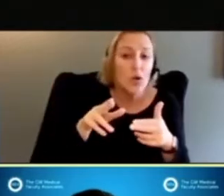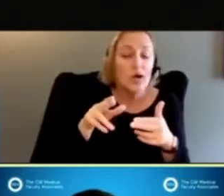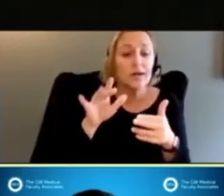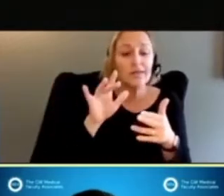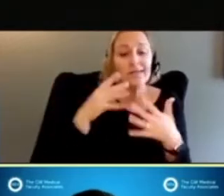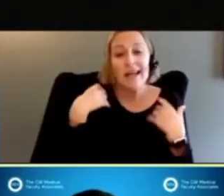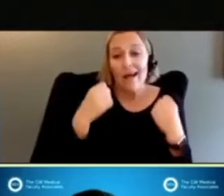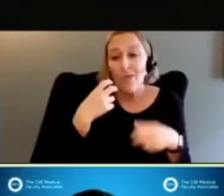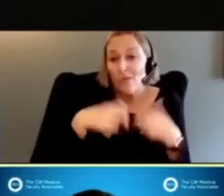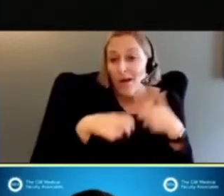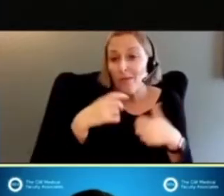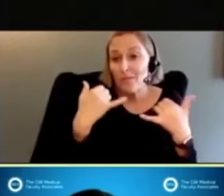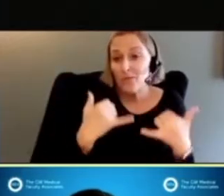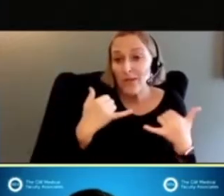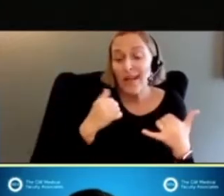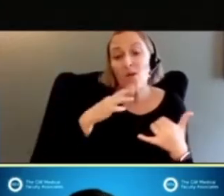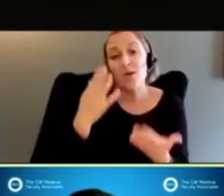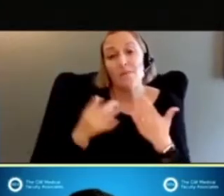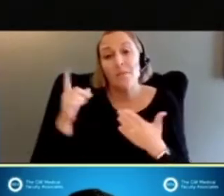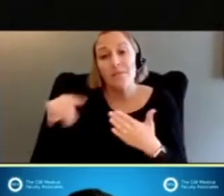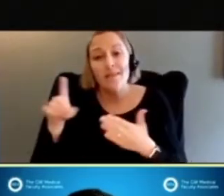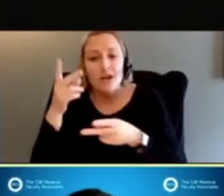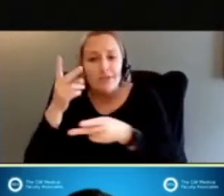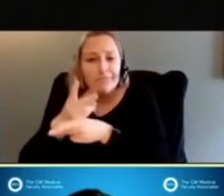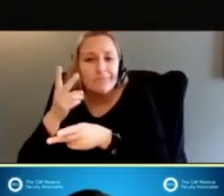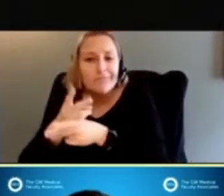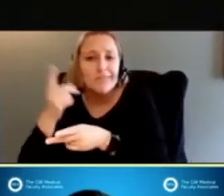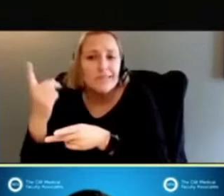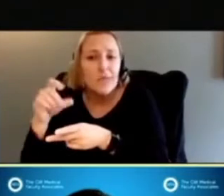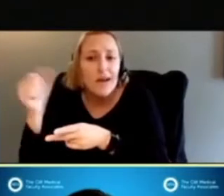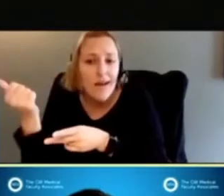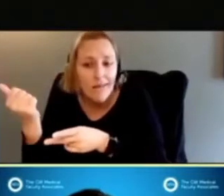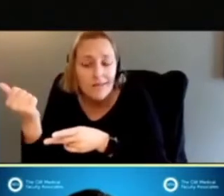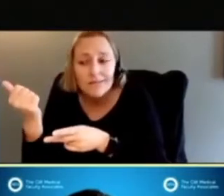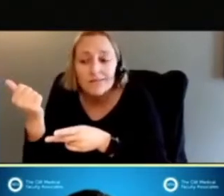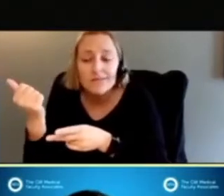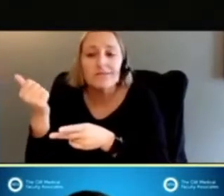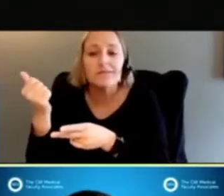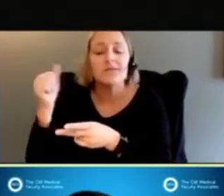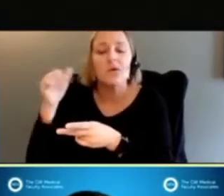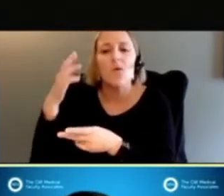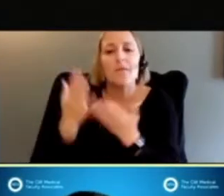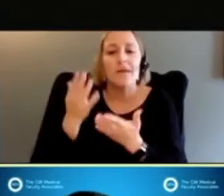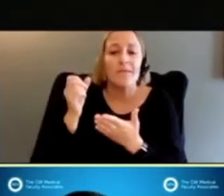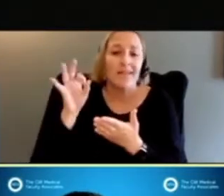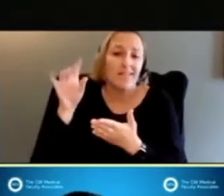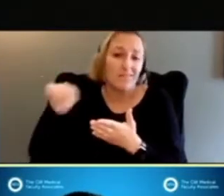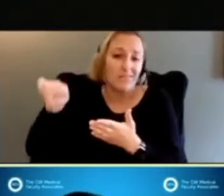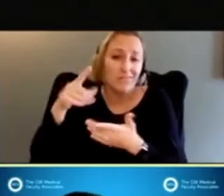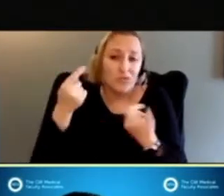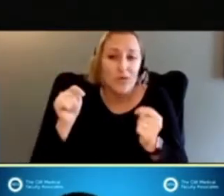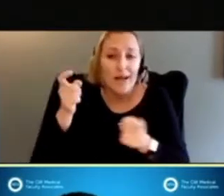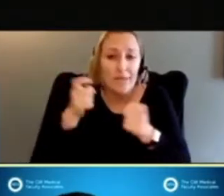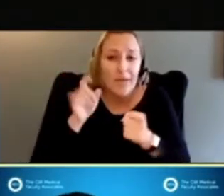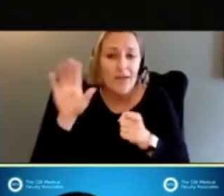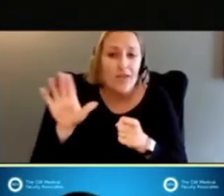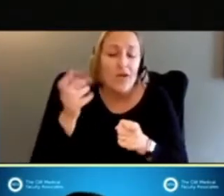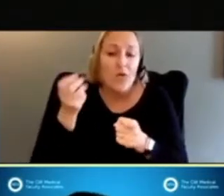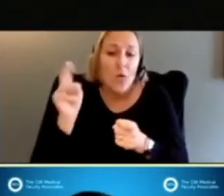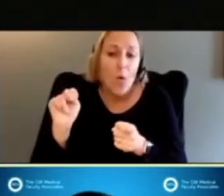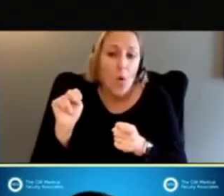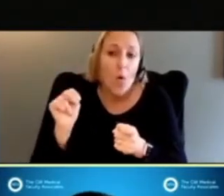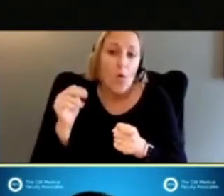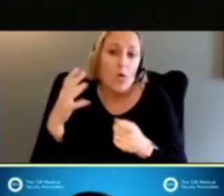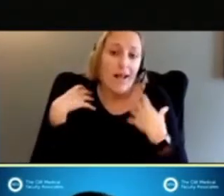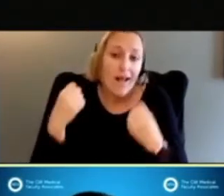they're managing the health of a family caregiver, or if they're just trying to manage their own health, like a chronic condition that's been ongoing